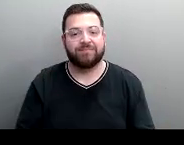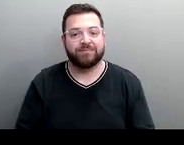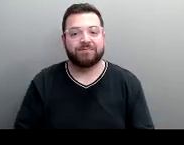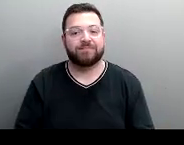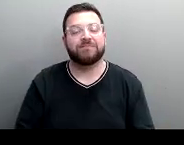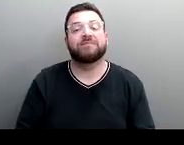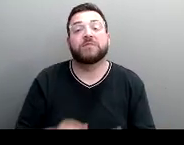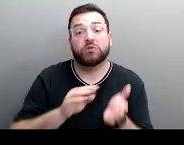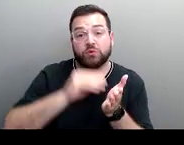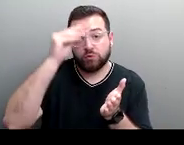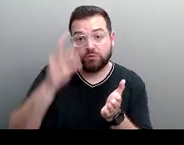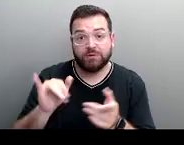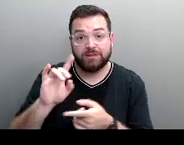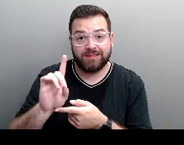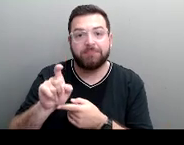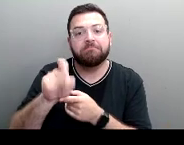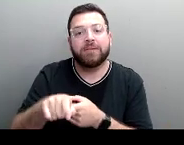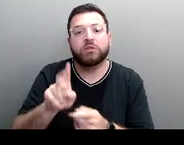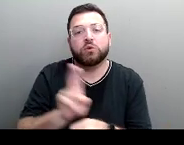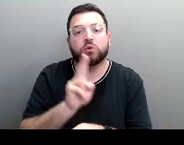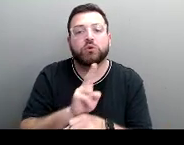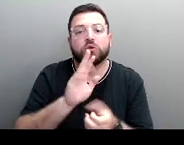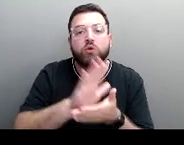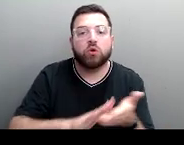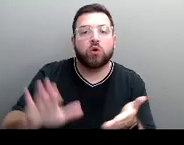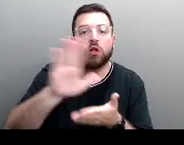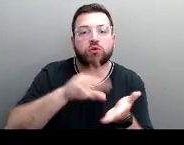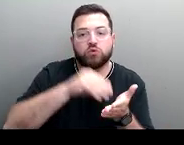And then for the student ID box, you're going to put in your college ID number.